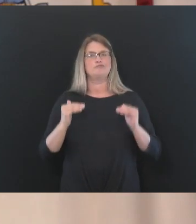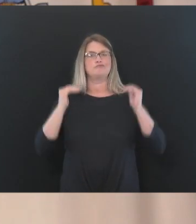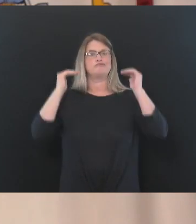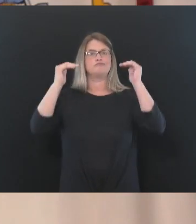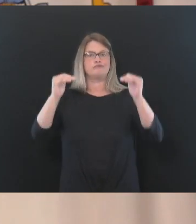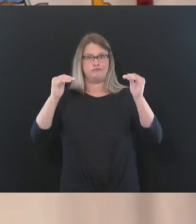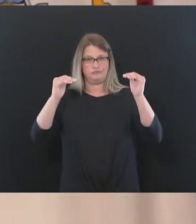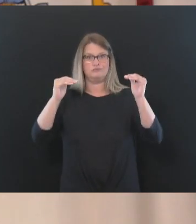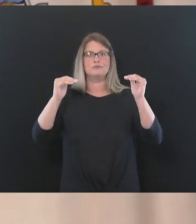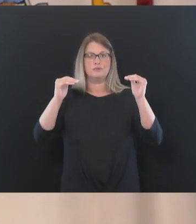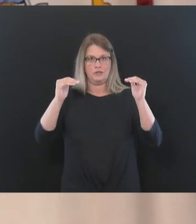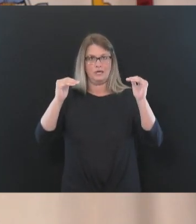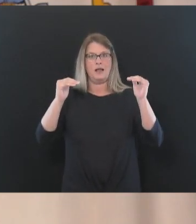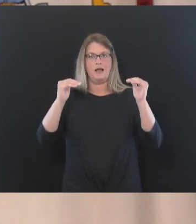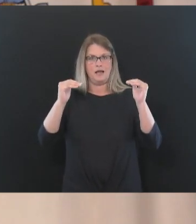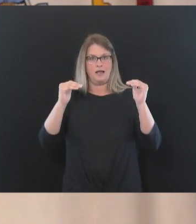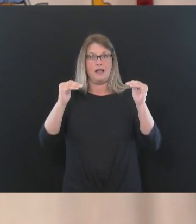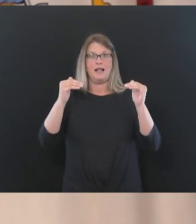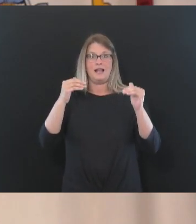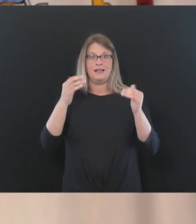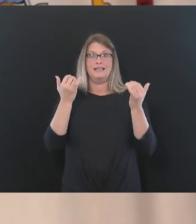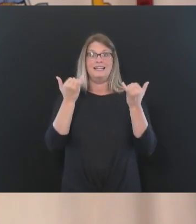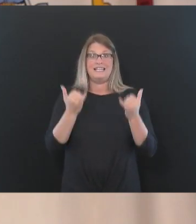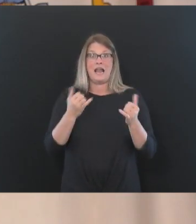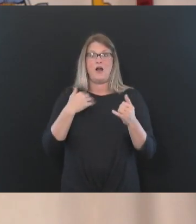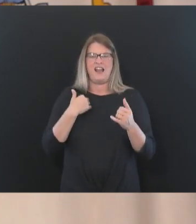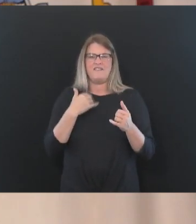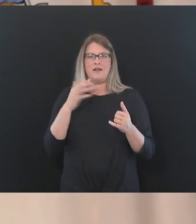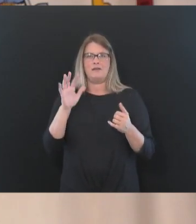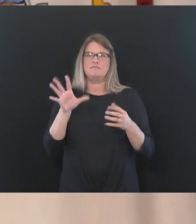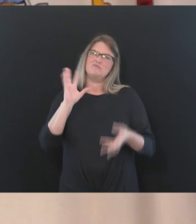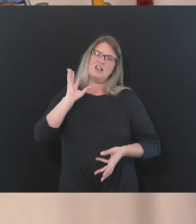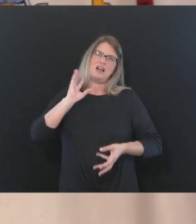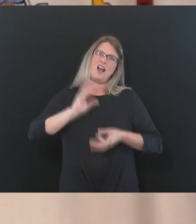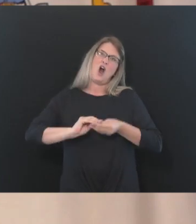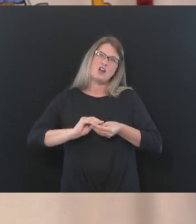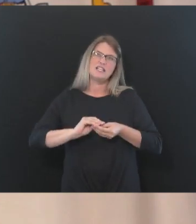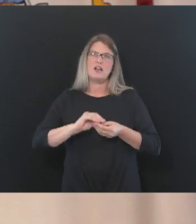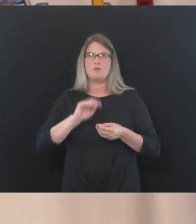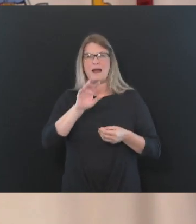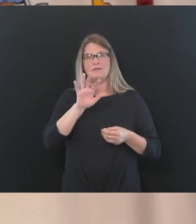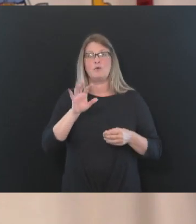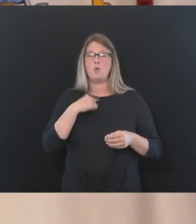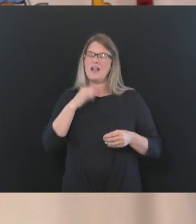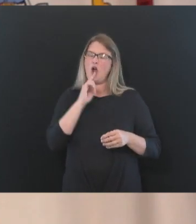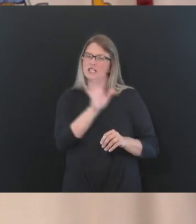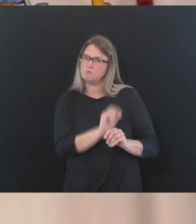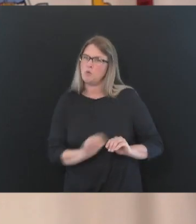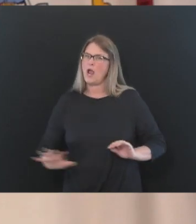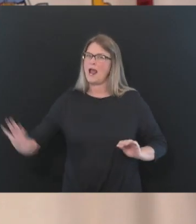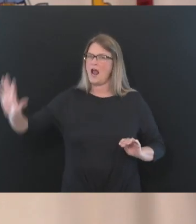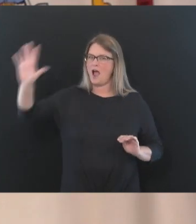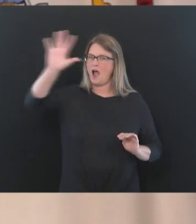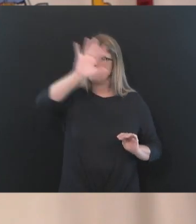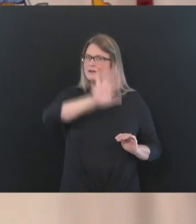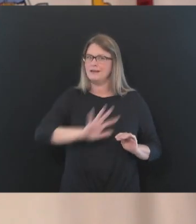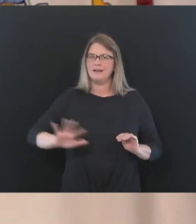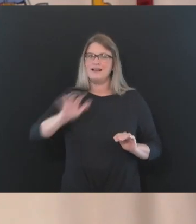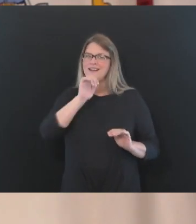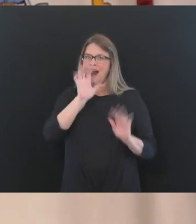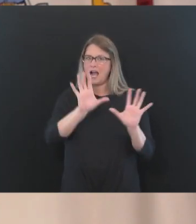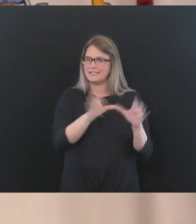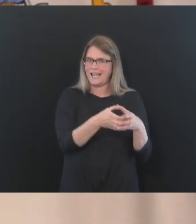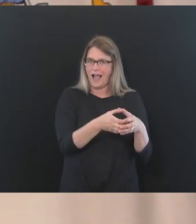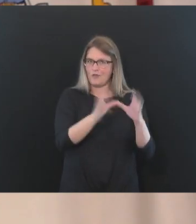moving toward having the equivalency of 3 call centers, and by that we're spread out. We're not going to all